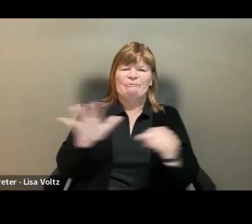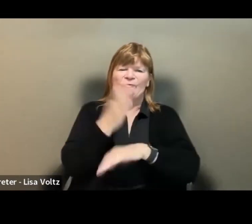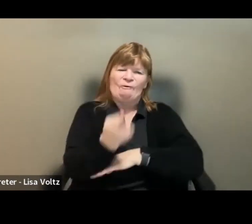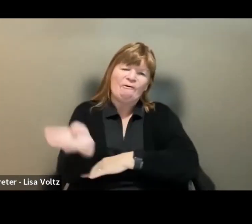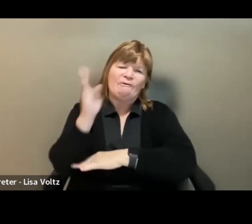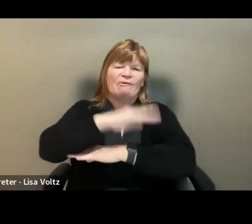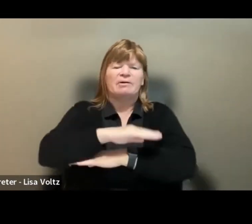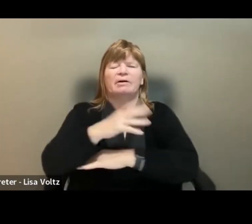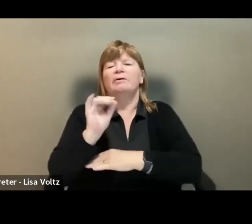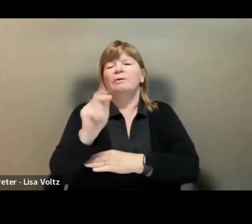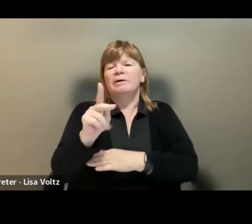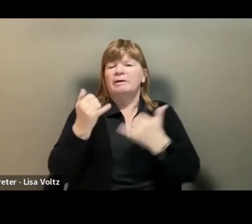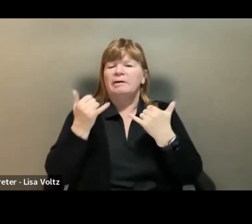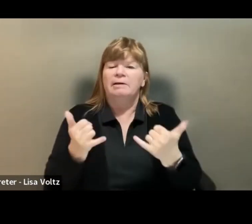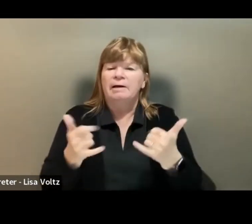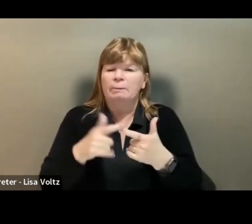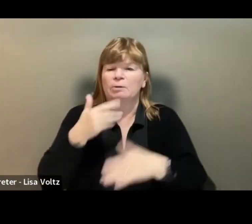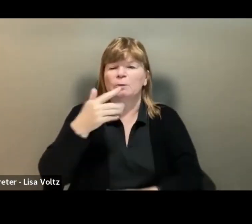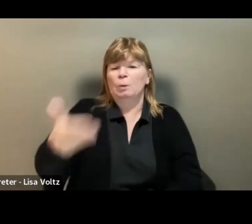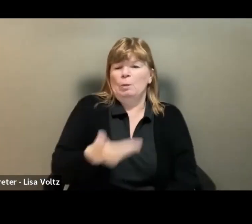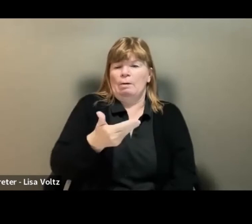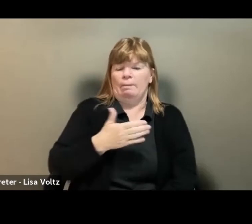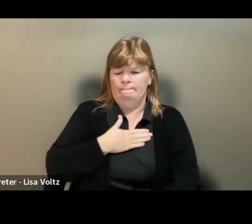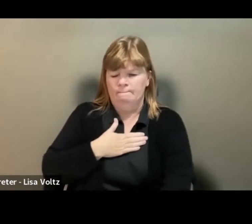to welcome my